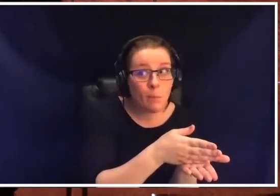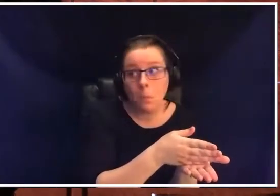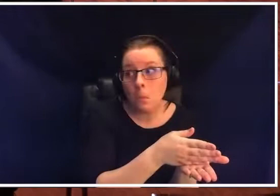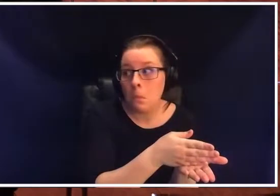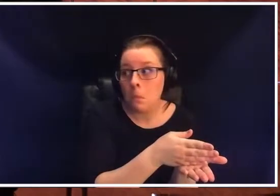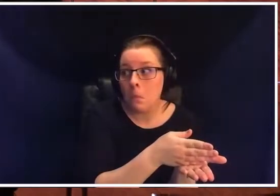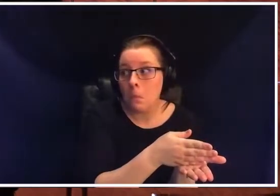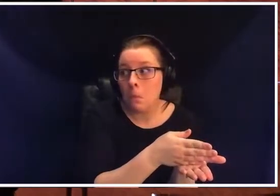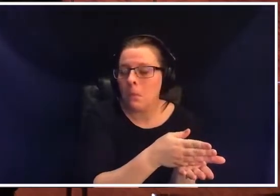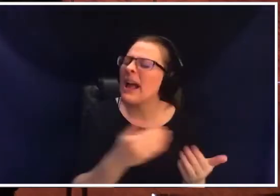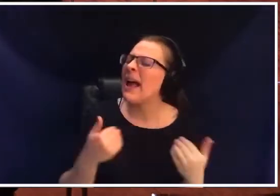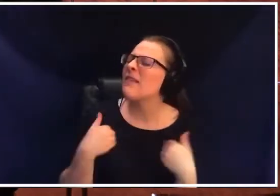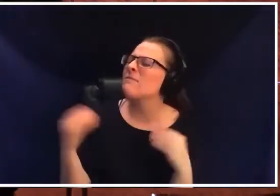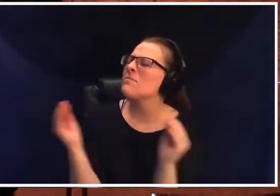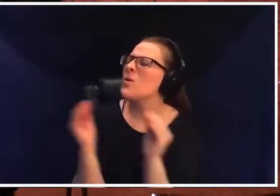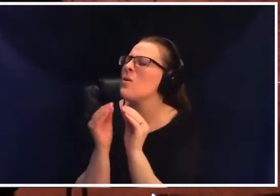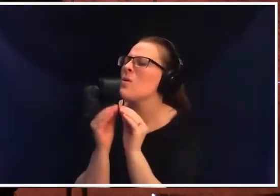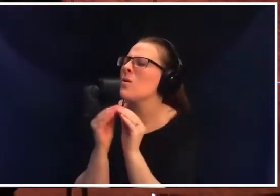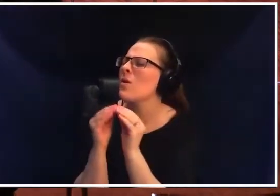Let's have